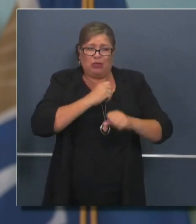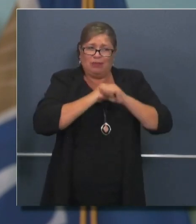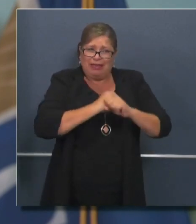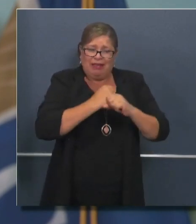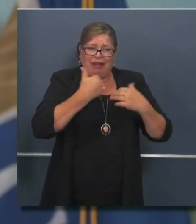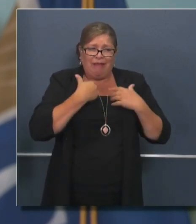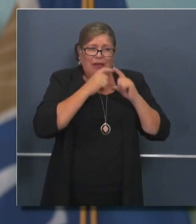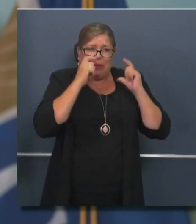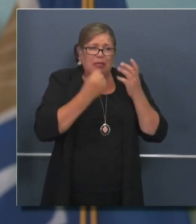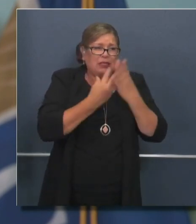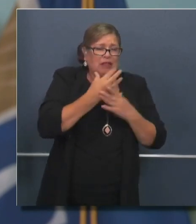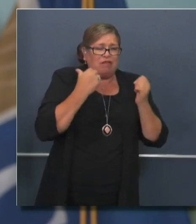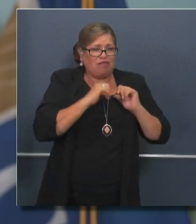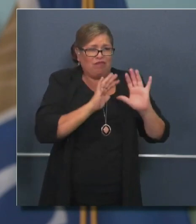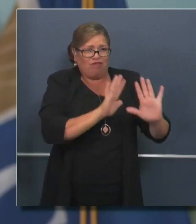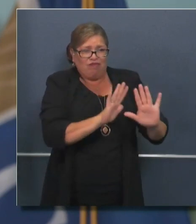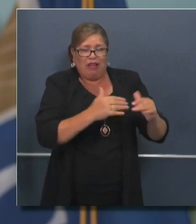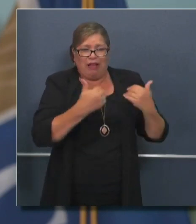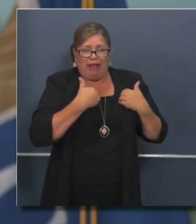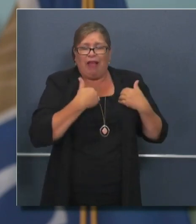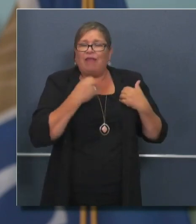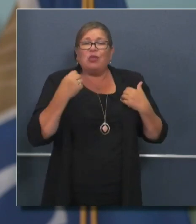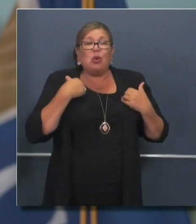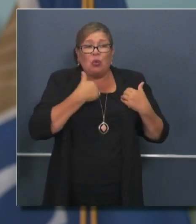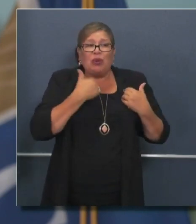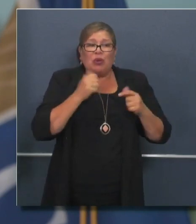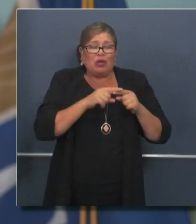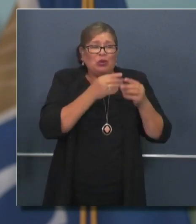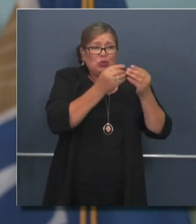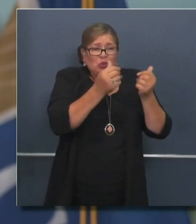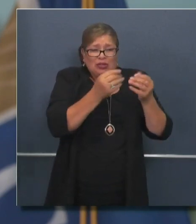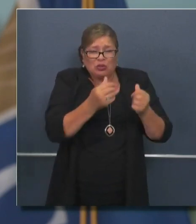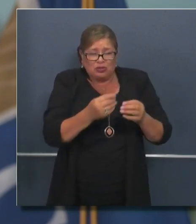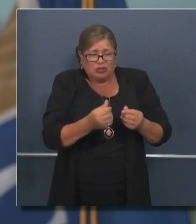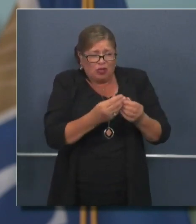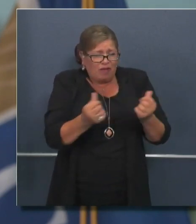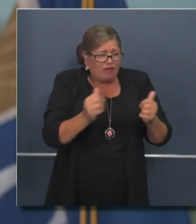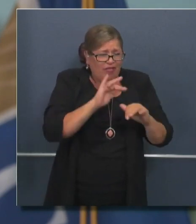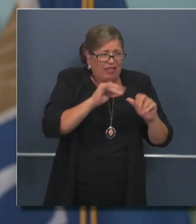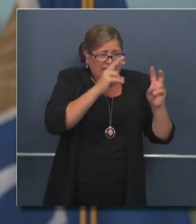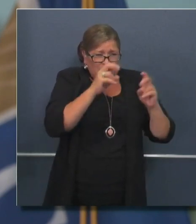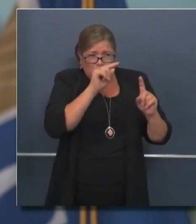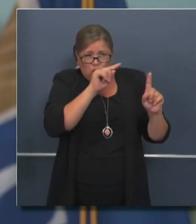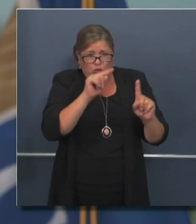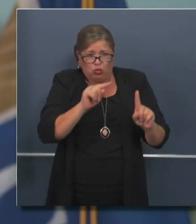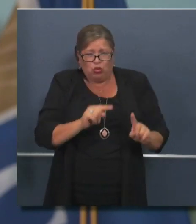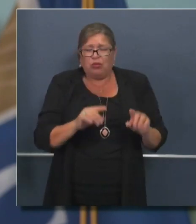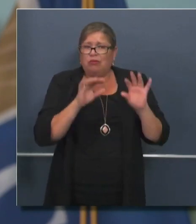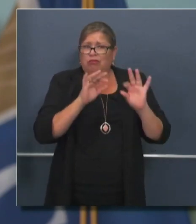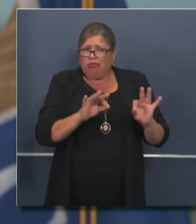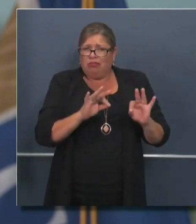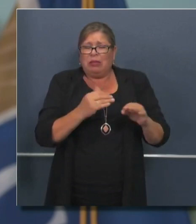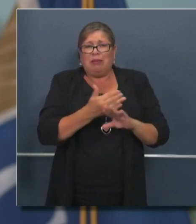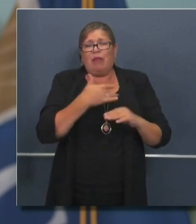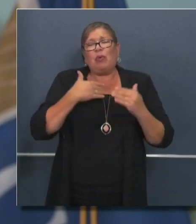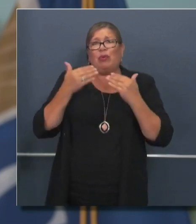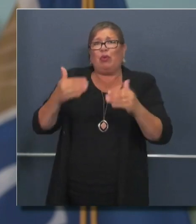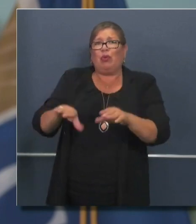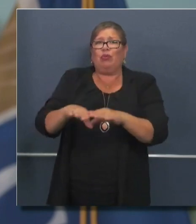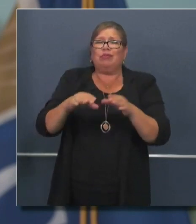And so we are working across the spectrum of those stakeholders to advance that cause. And obviously this